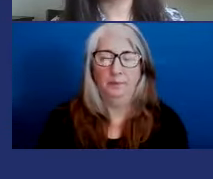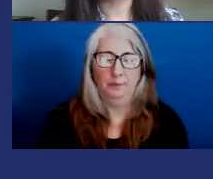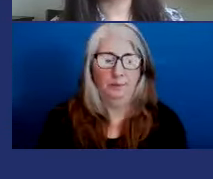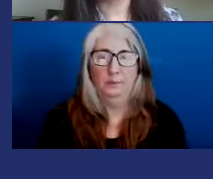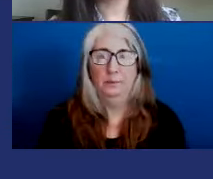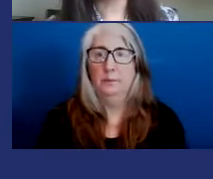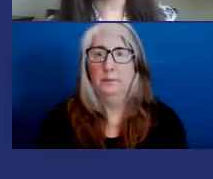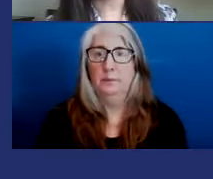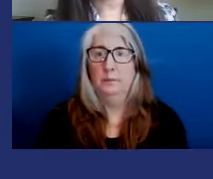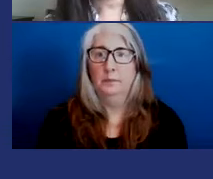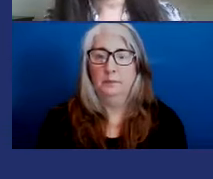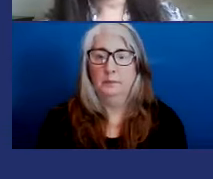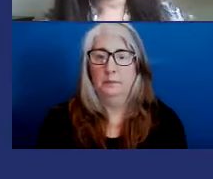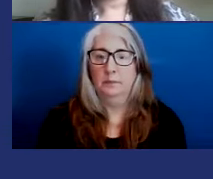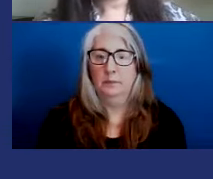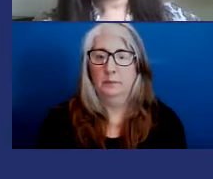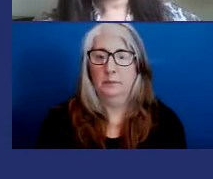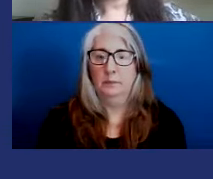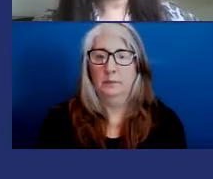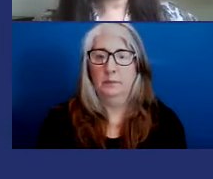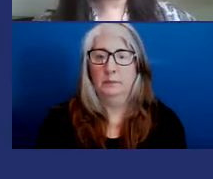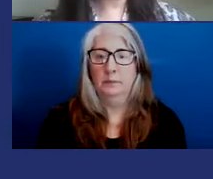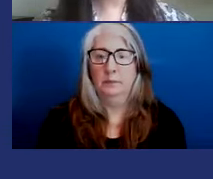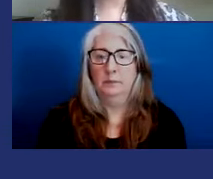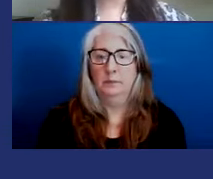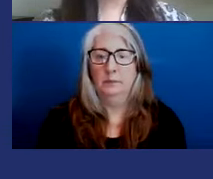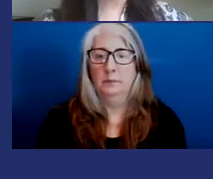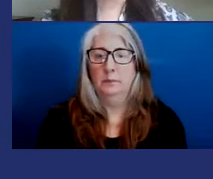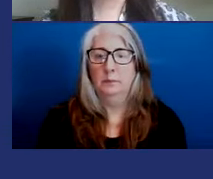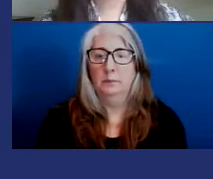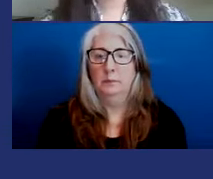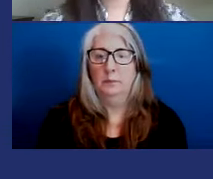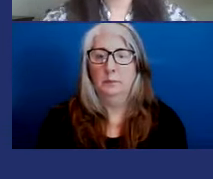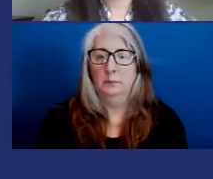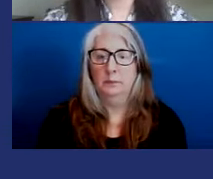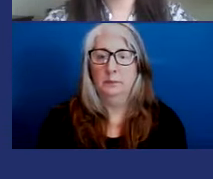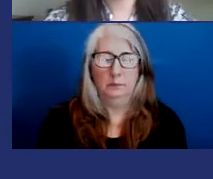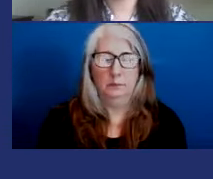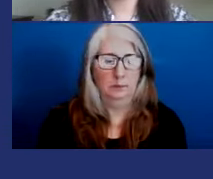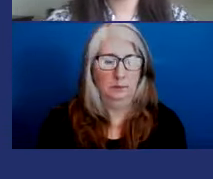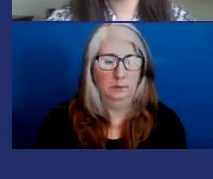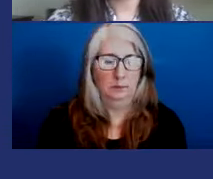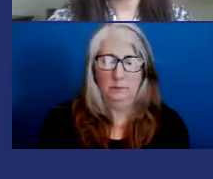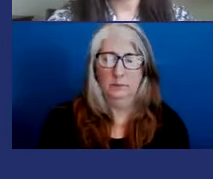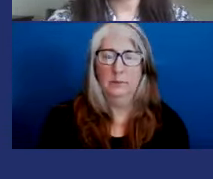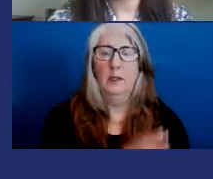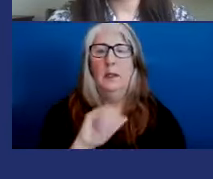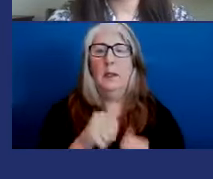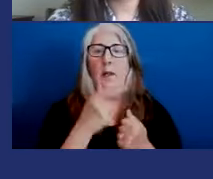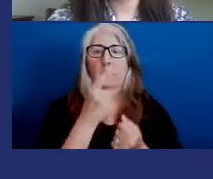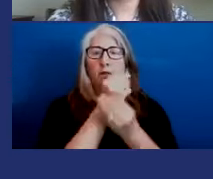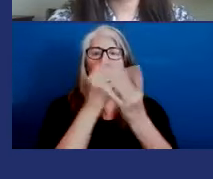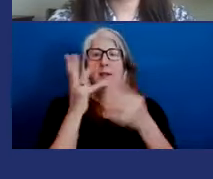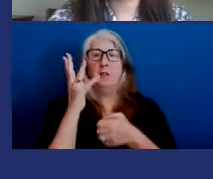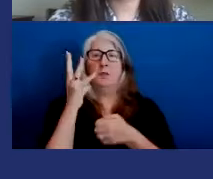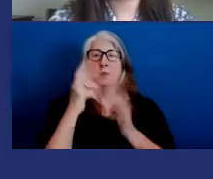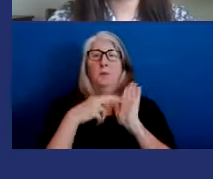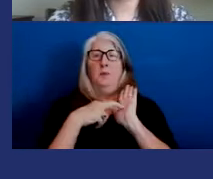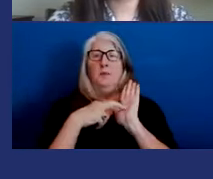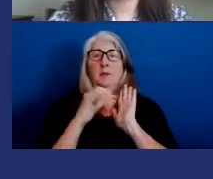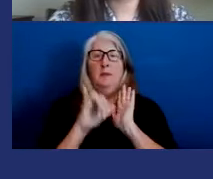bit about how some communities aren't even represented in the data. And so I think it's really great that HICPUF is starting